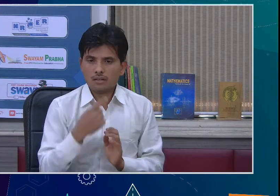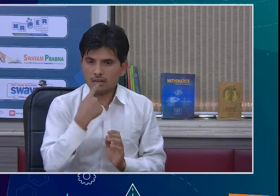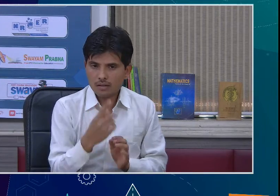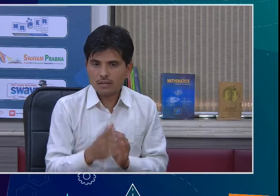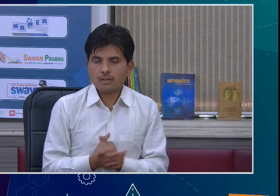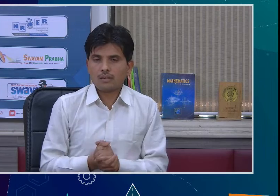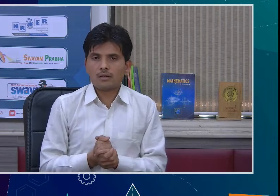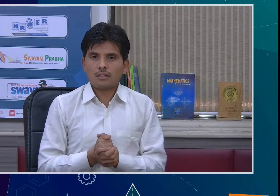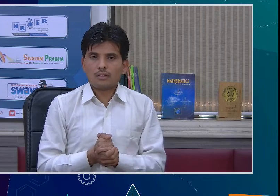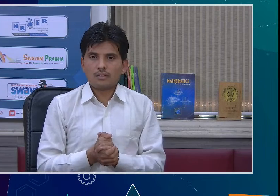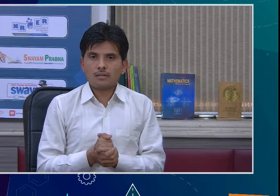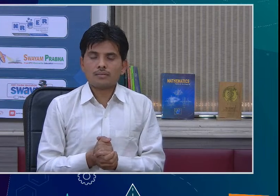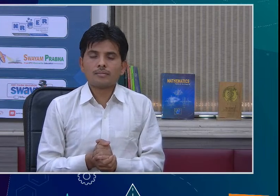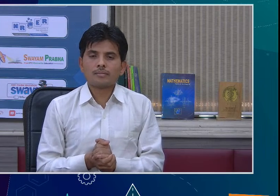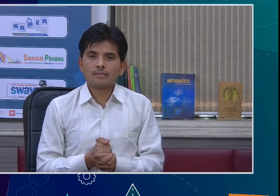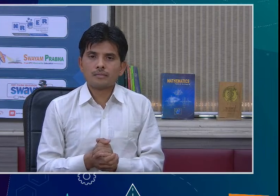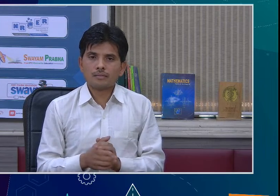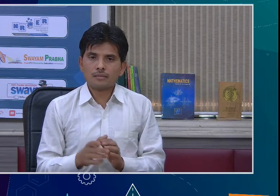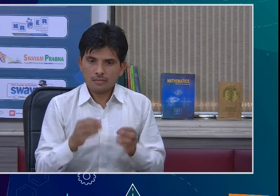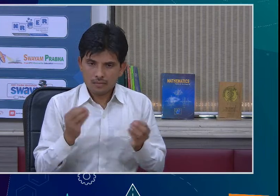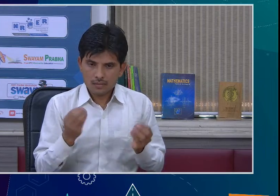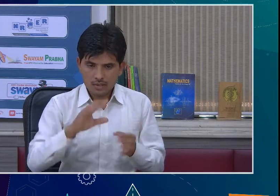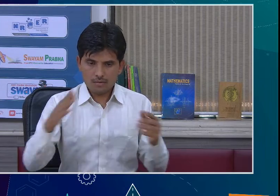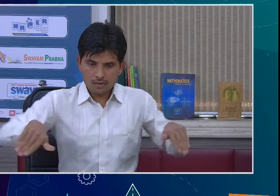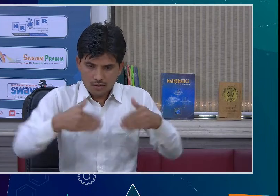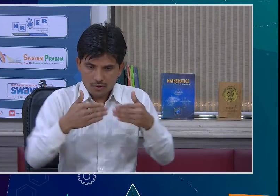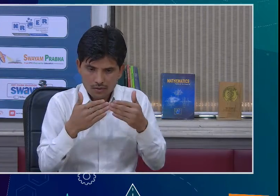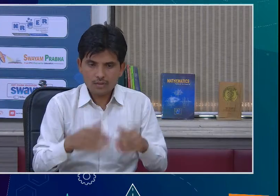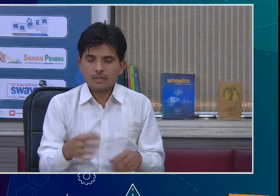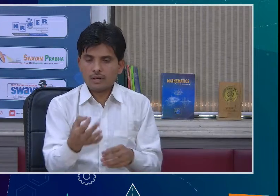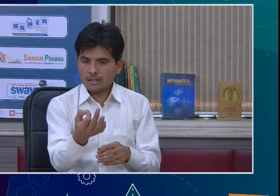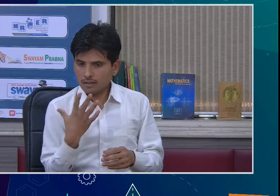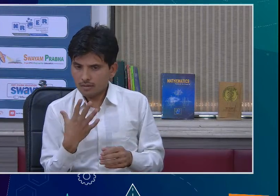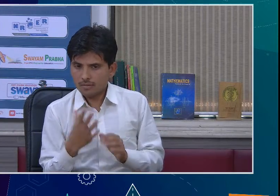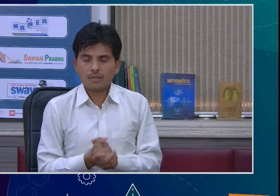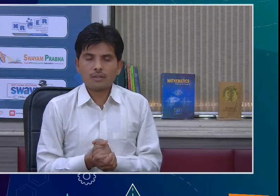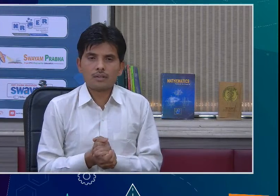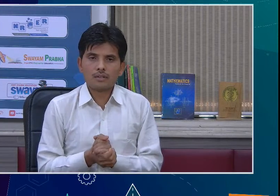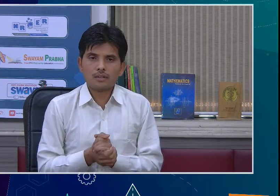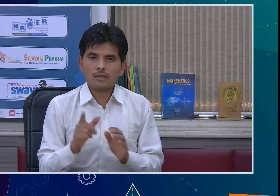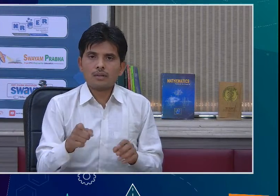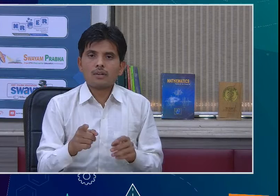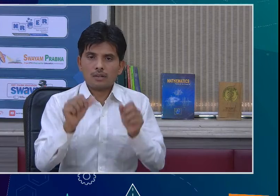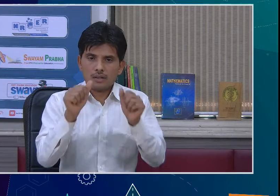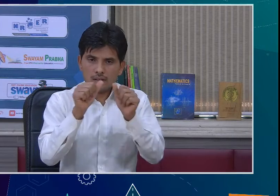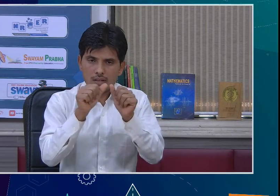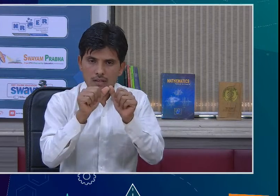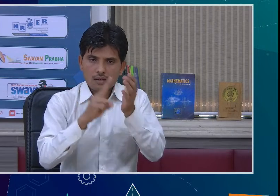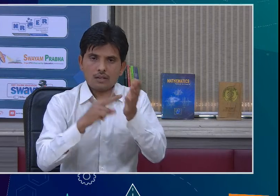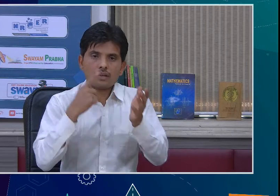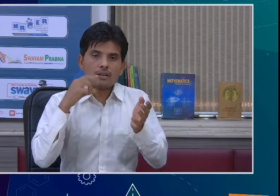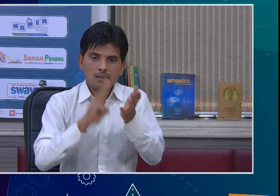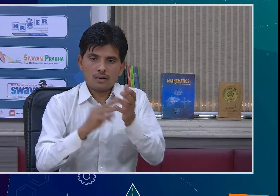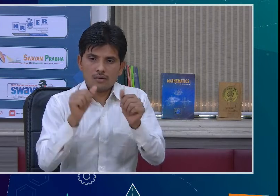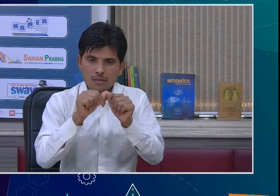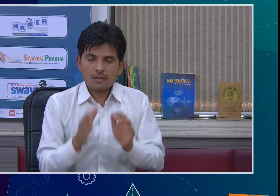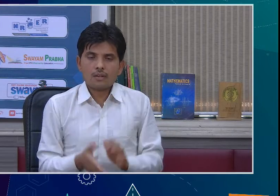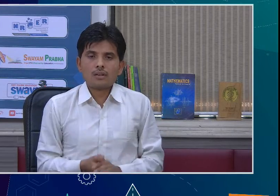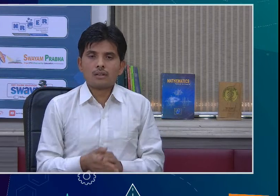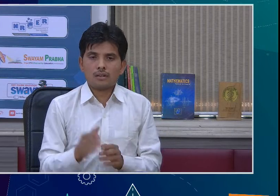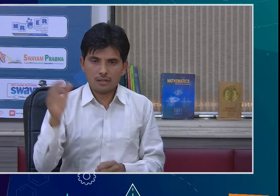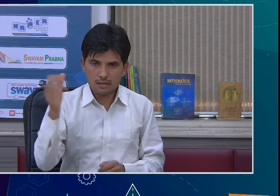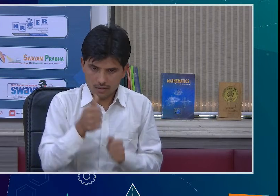joined with us in the online modality. Let me introduce our expert for the day. We have with us Miss Anima De. Namaskar ma'am, good